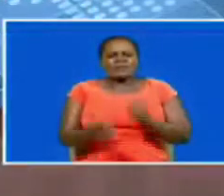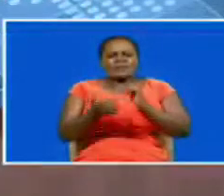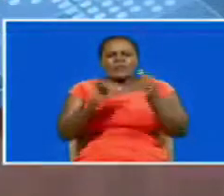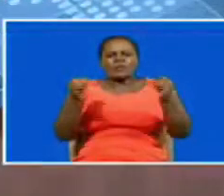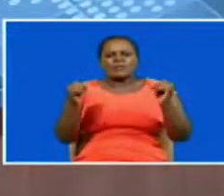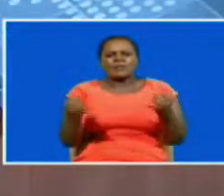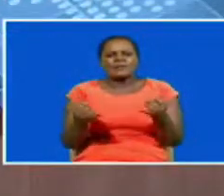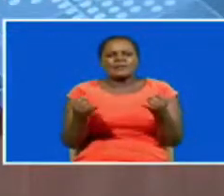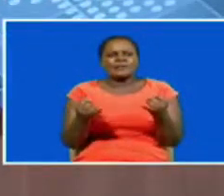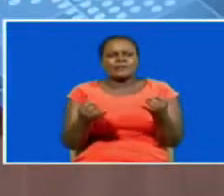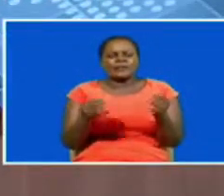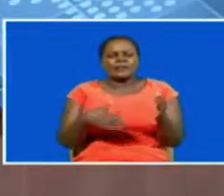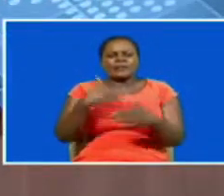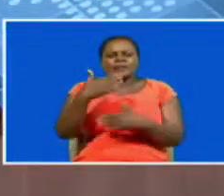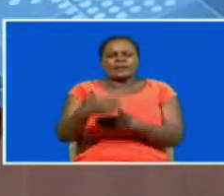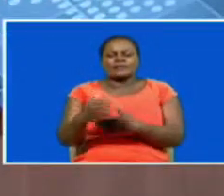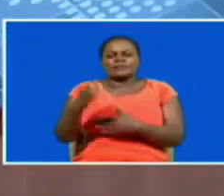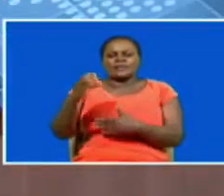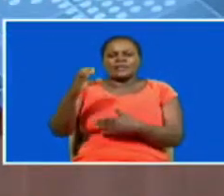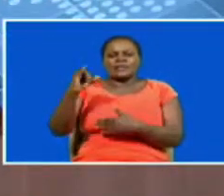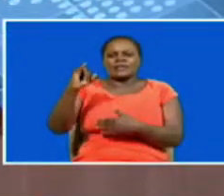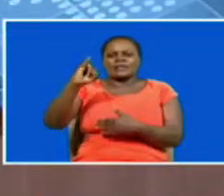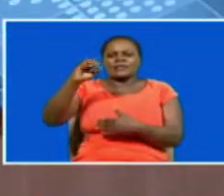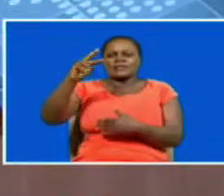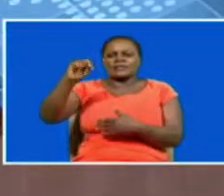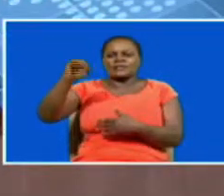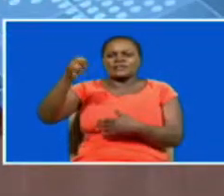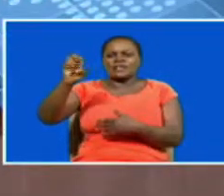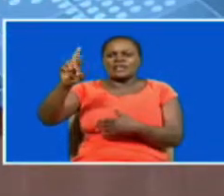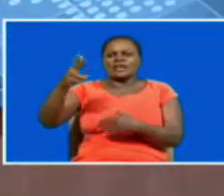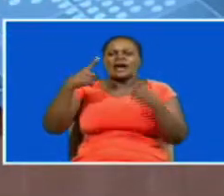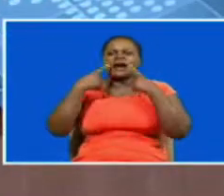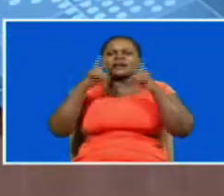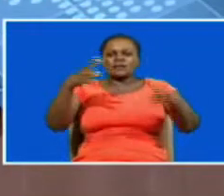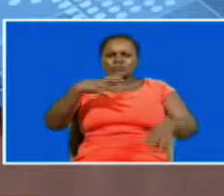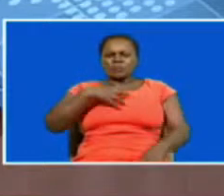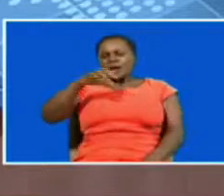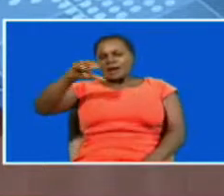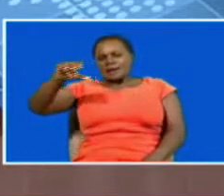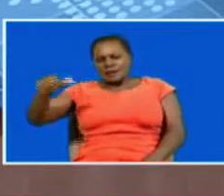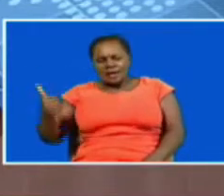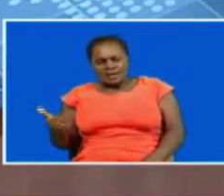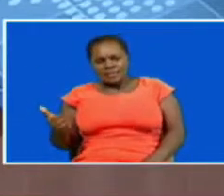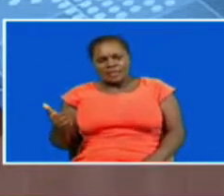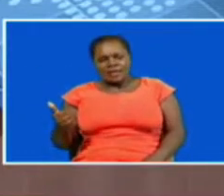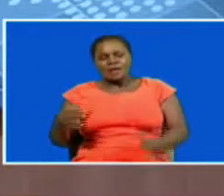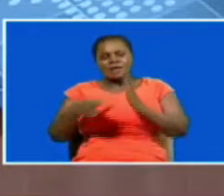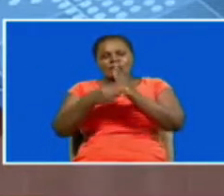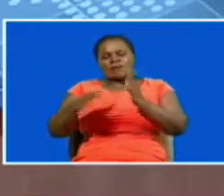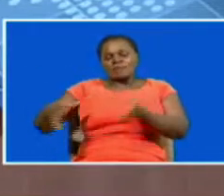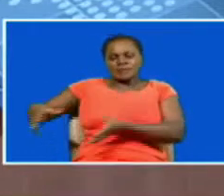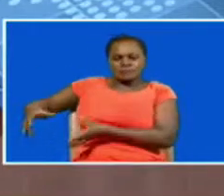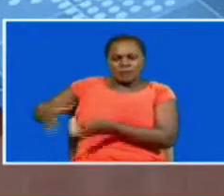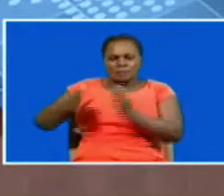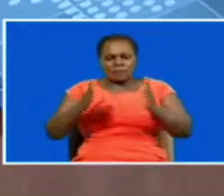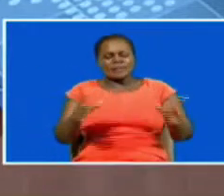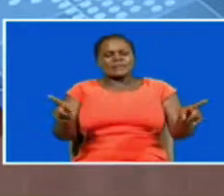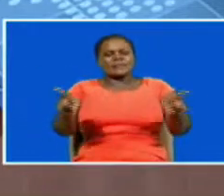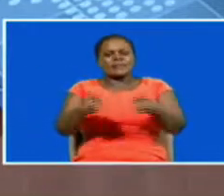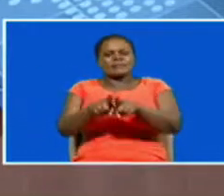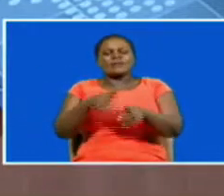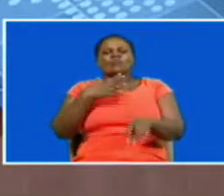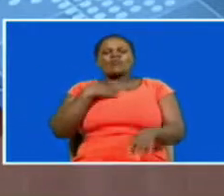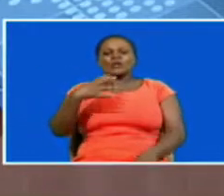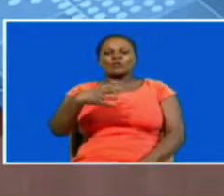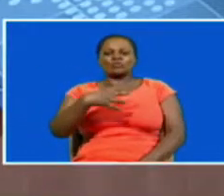News now, just days after Colin Sinjera announced his retirement from rugby, another Kenyan rugby great, Willy Ambaka, is now set to leave the